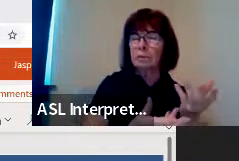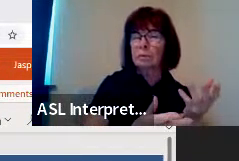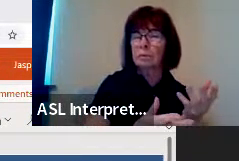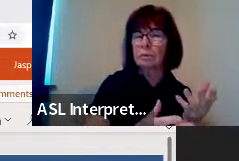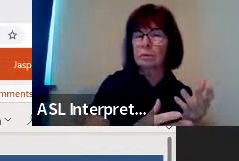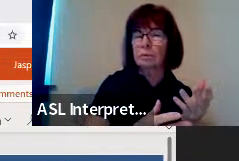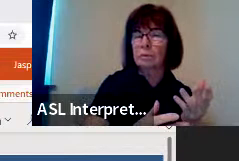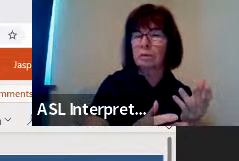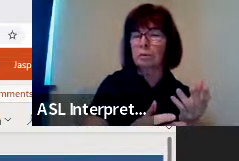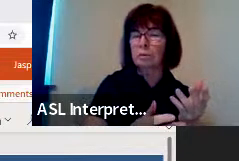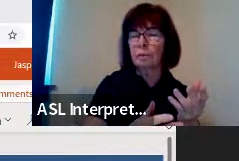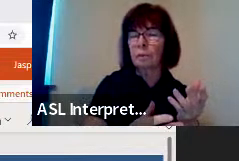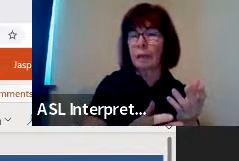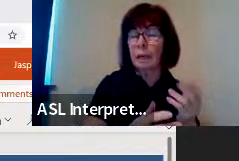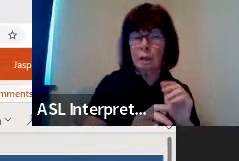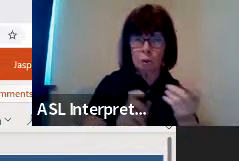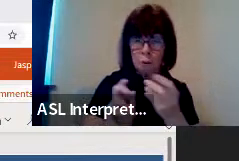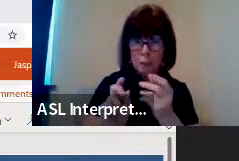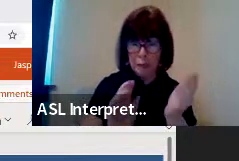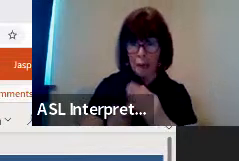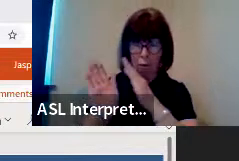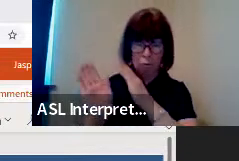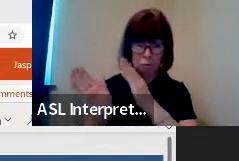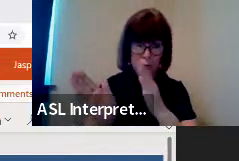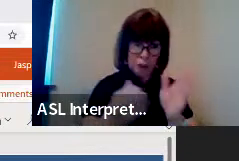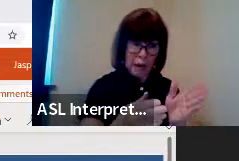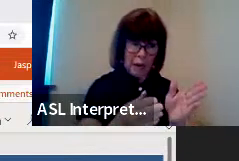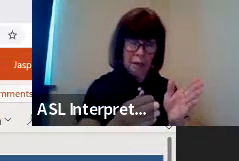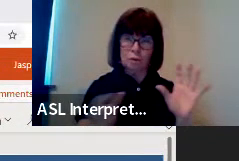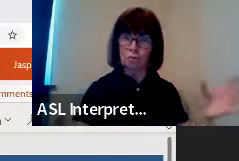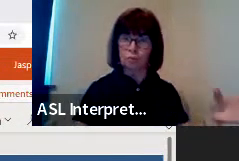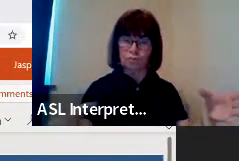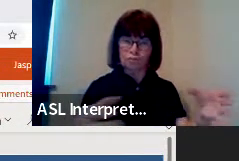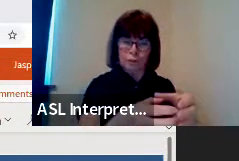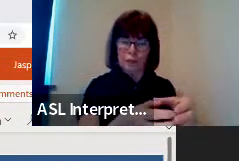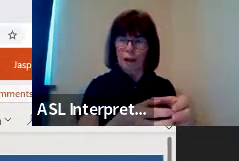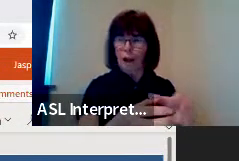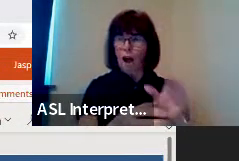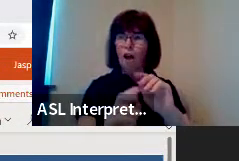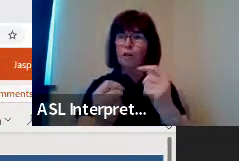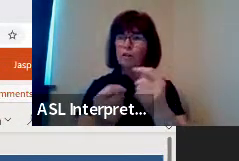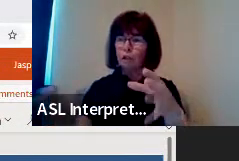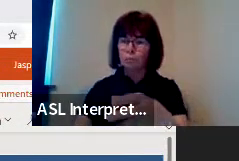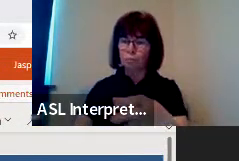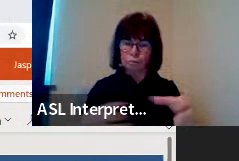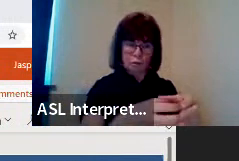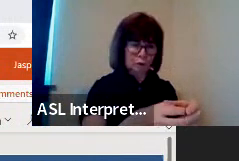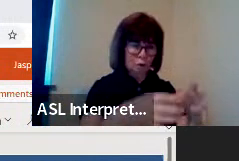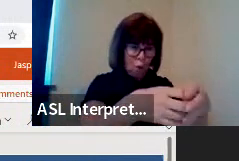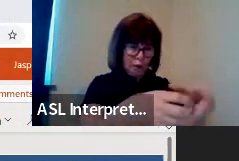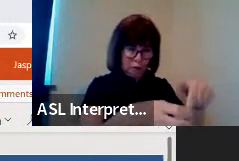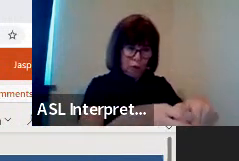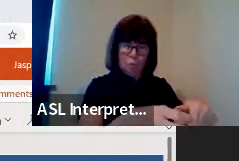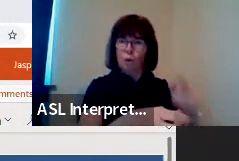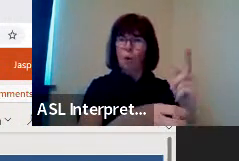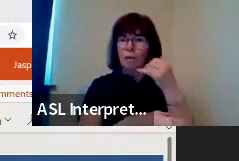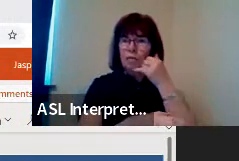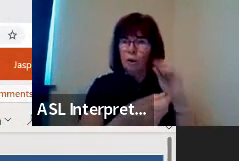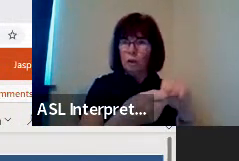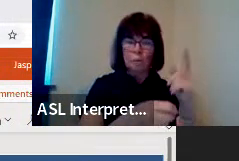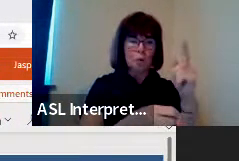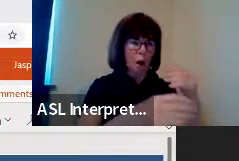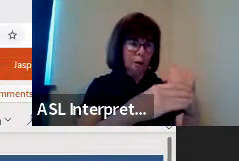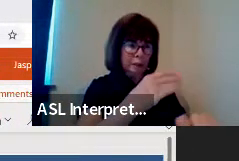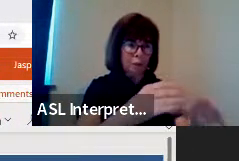combining all of those community resource teams into one group with one phone number, one email, so that there's